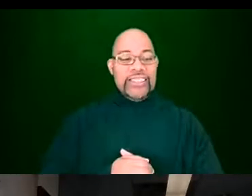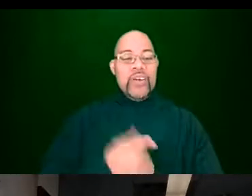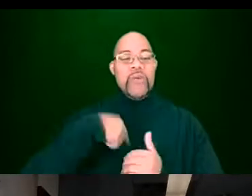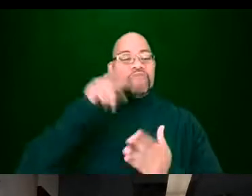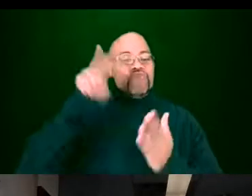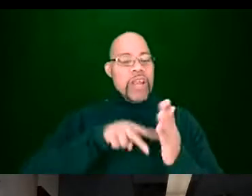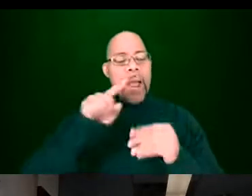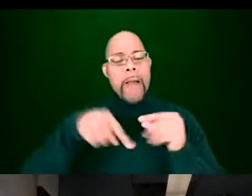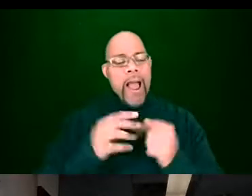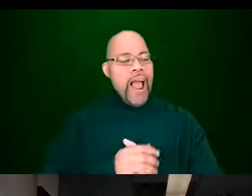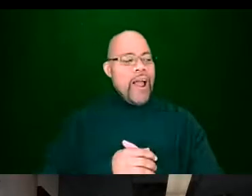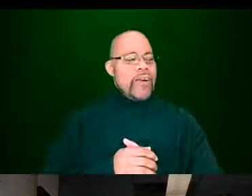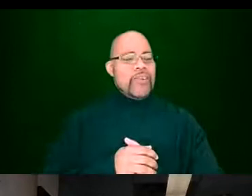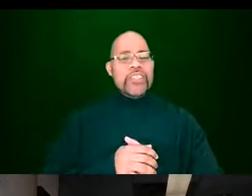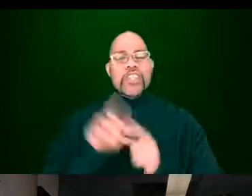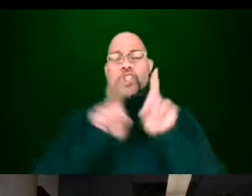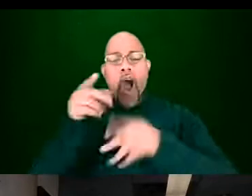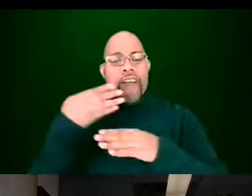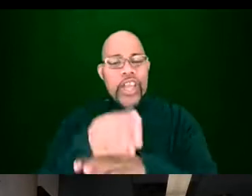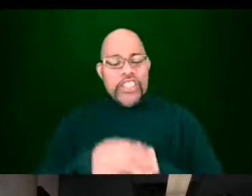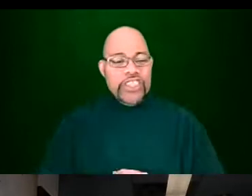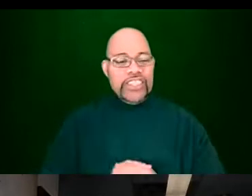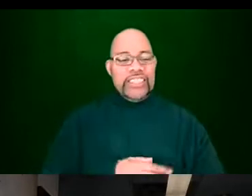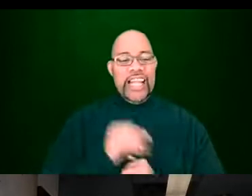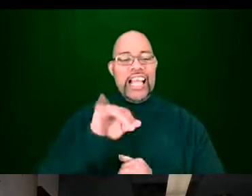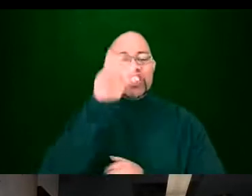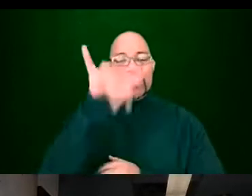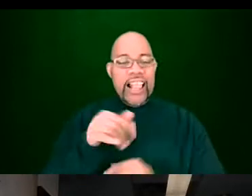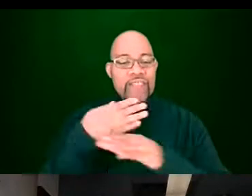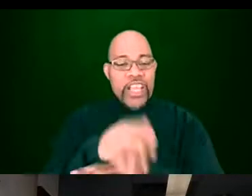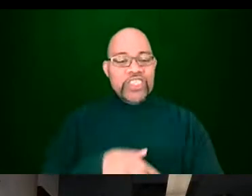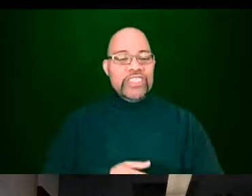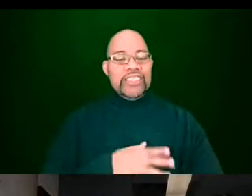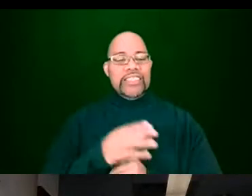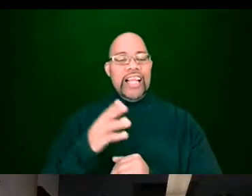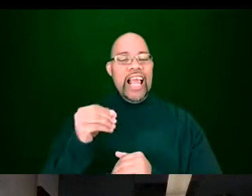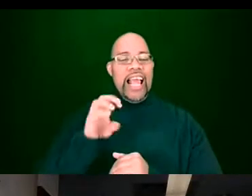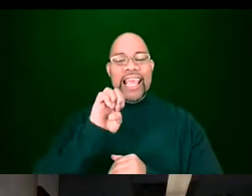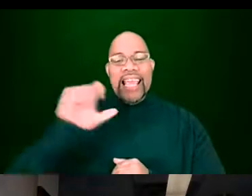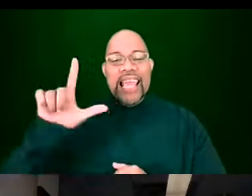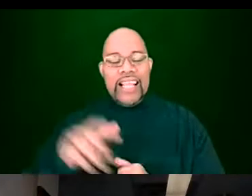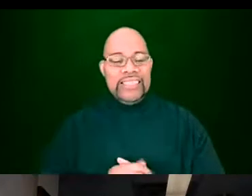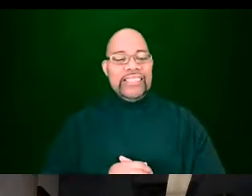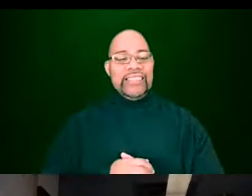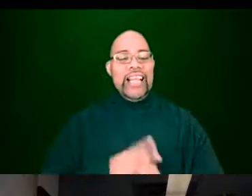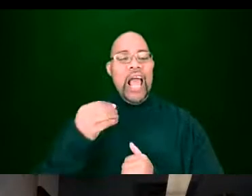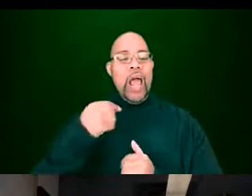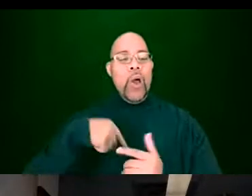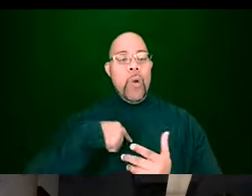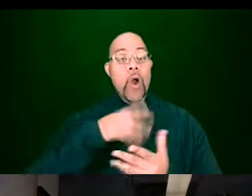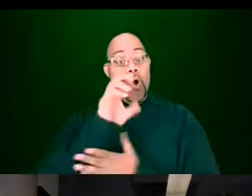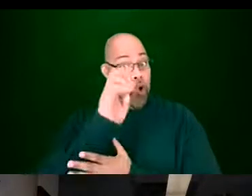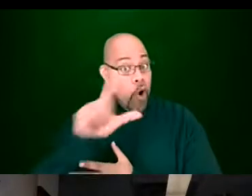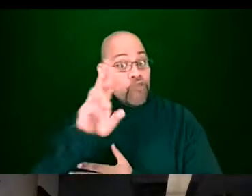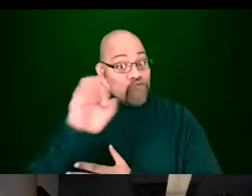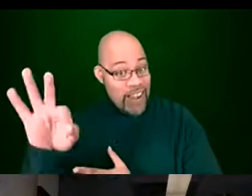reading about starfish and jellyfish and eels, and coral